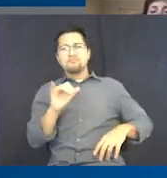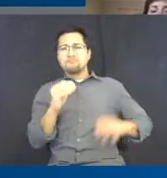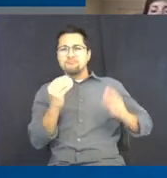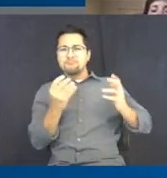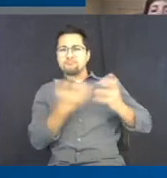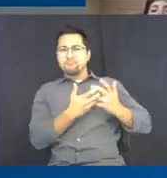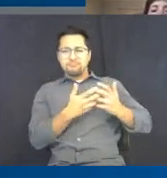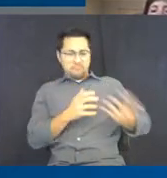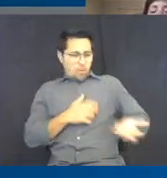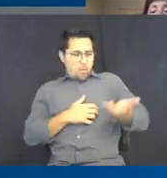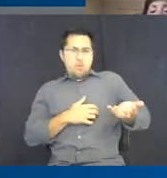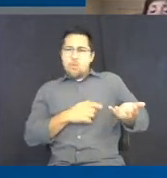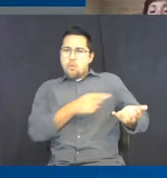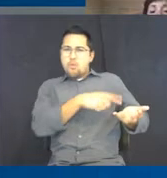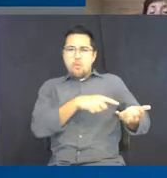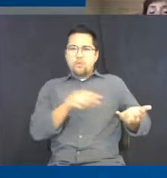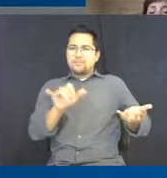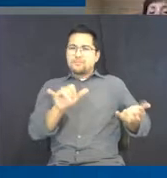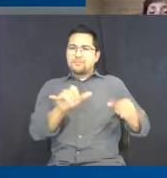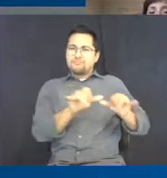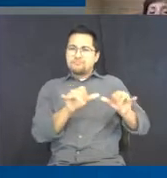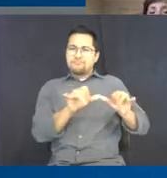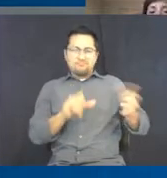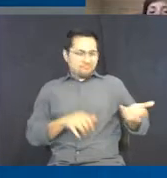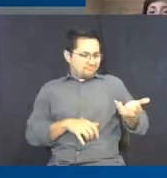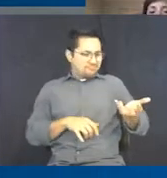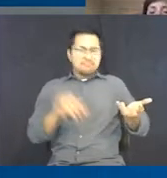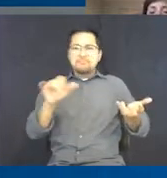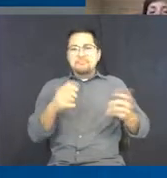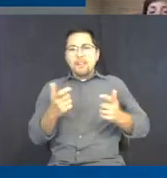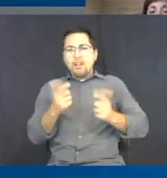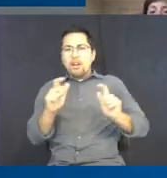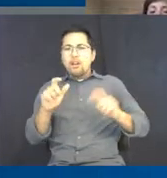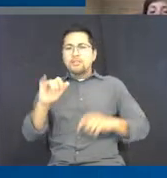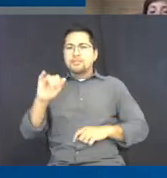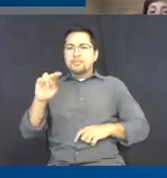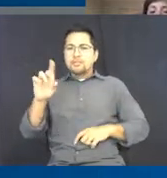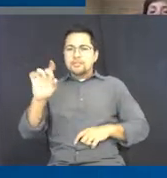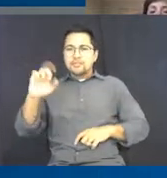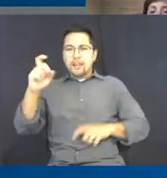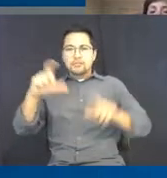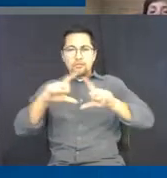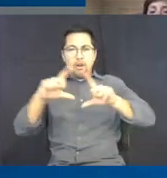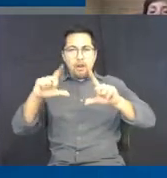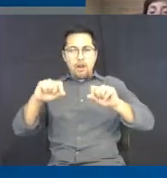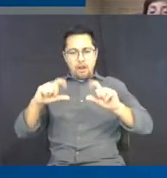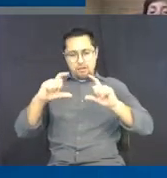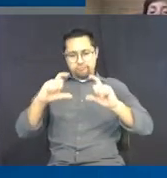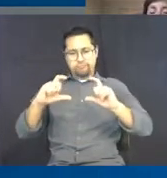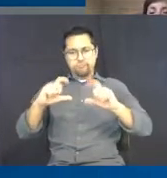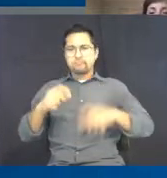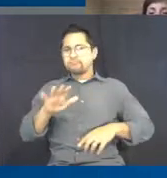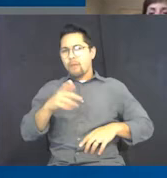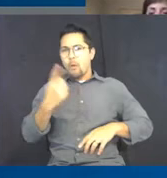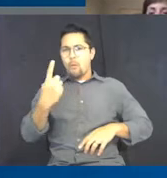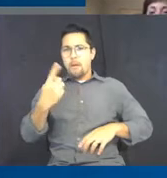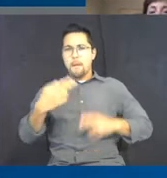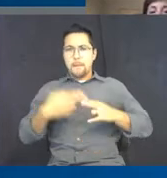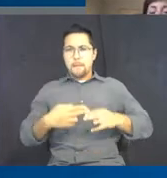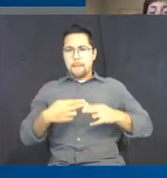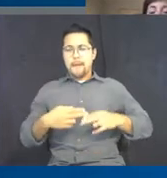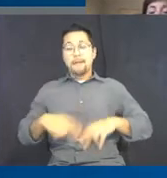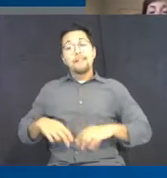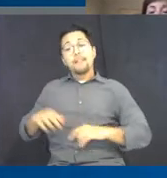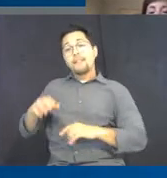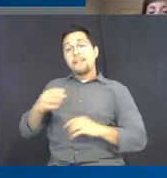home. A sensor could be a motion sensor. Sometimes we pair a motion sensor with a stove sensor.